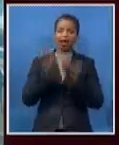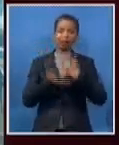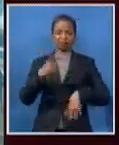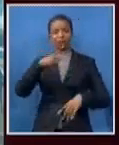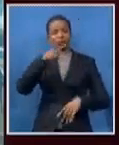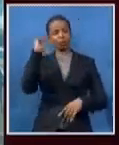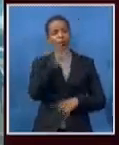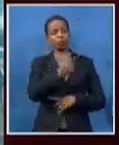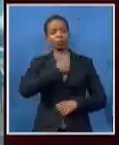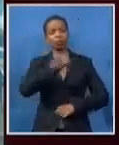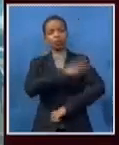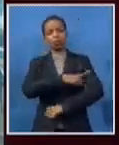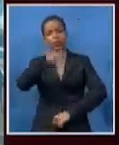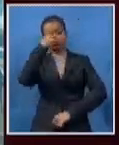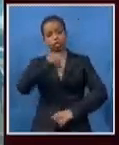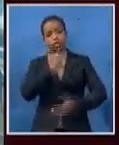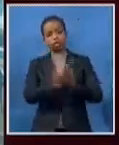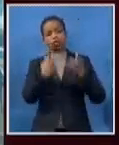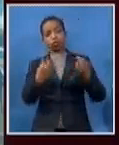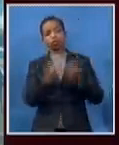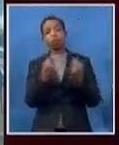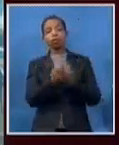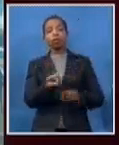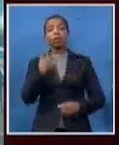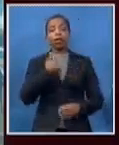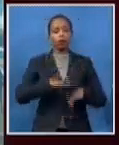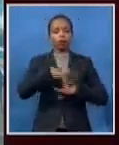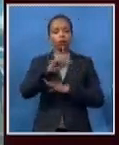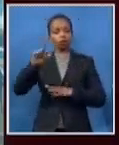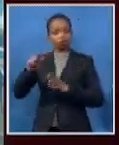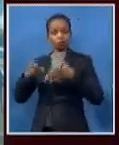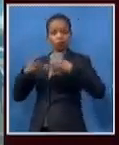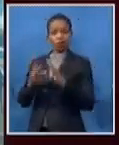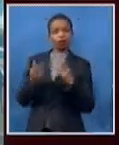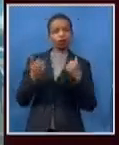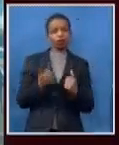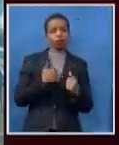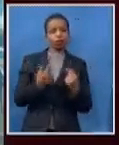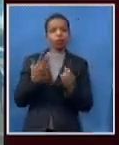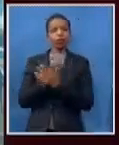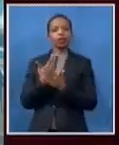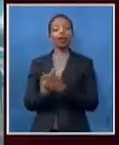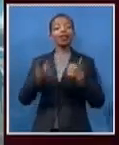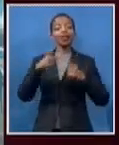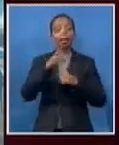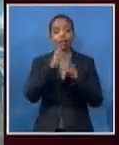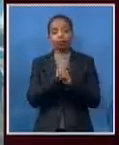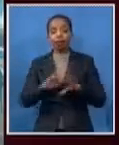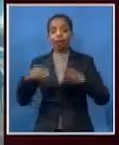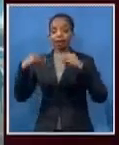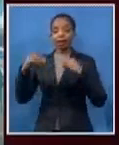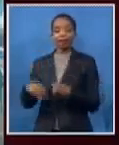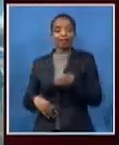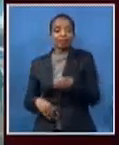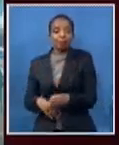more cheaply, more efficiently on your own, and then you go and start a small business and hopefully it will grow. But to